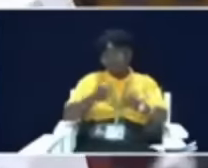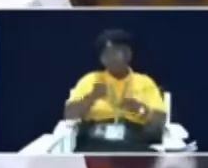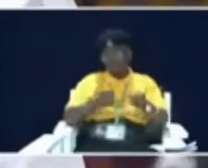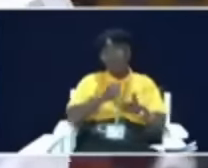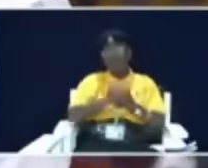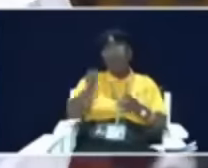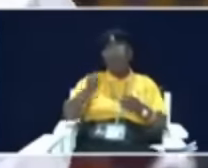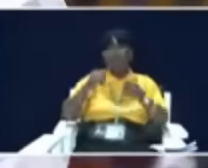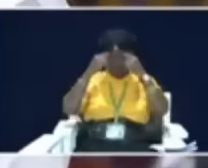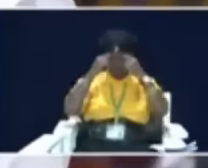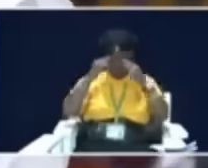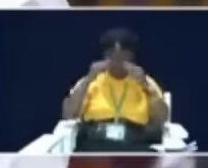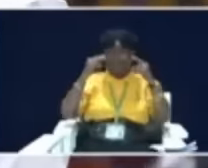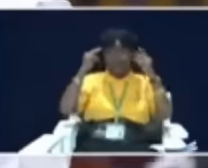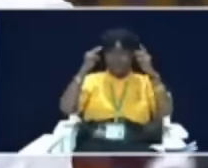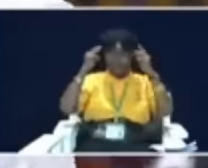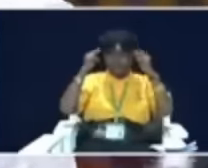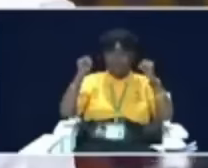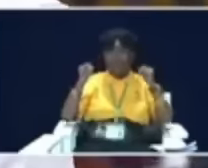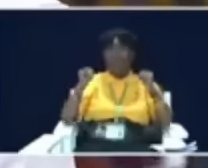Consider Moses. We're talking about anger.